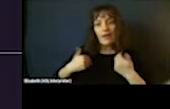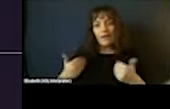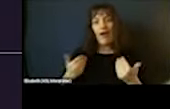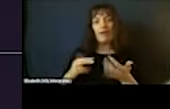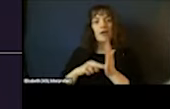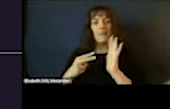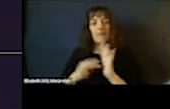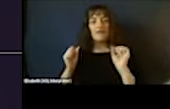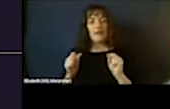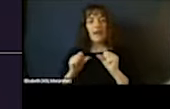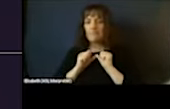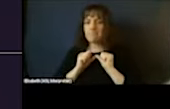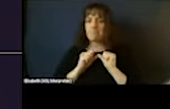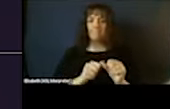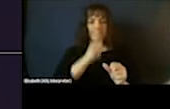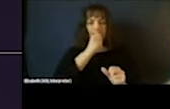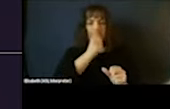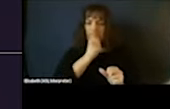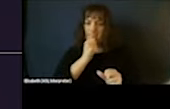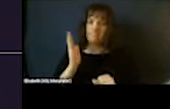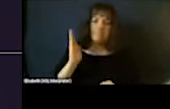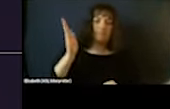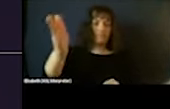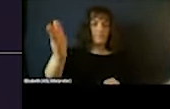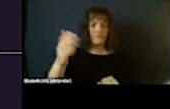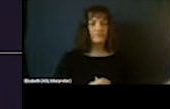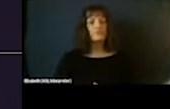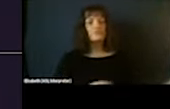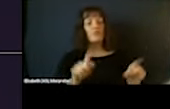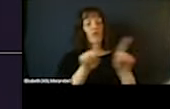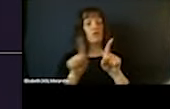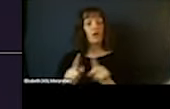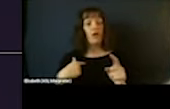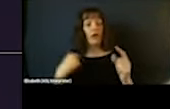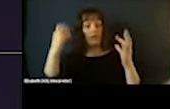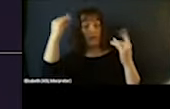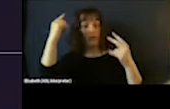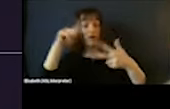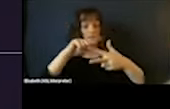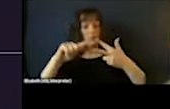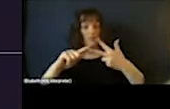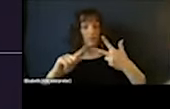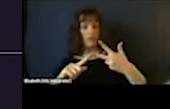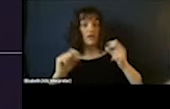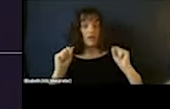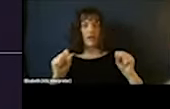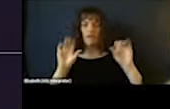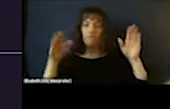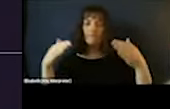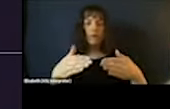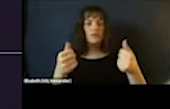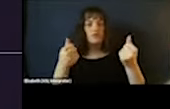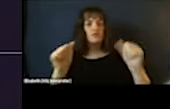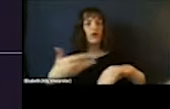ages as well. The other kinds of things that I thought about, the other kinds of things that we can focus on to start trying to sort of improve